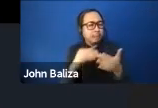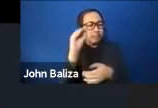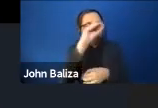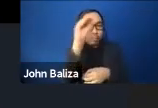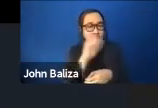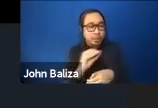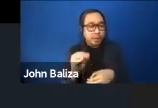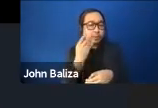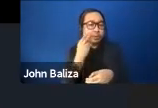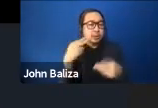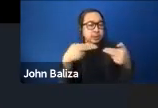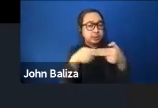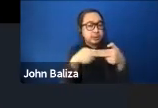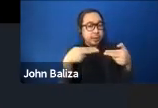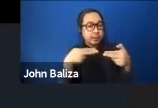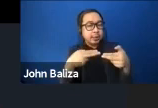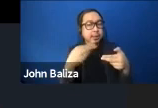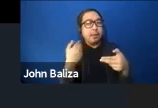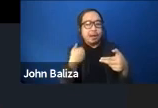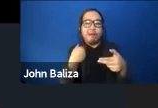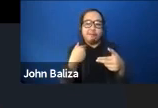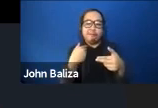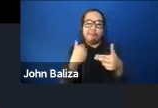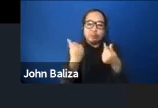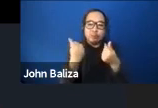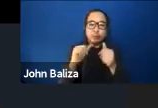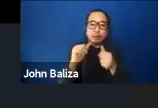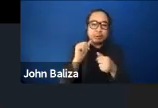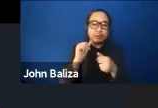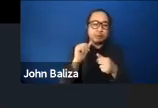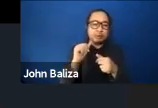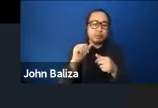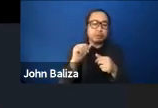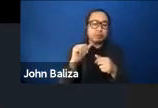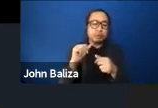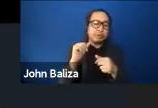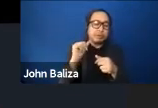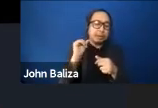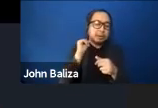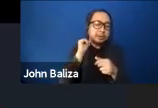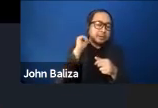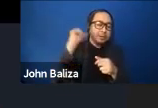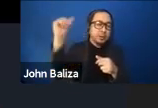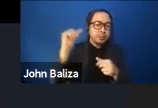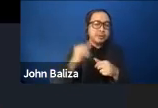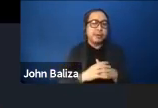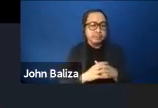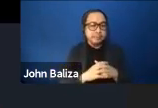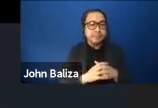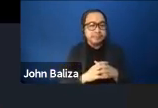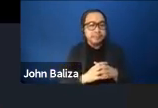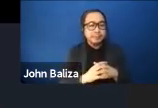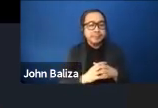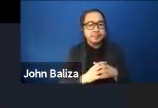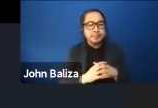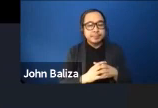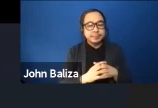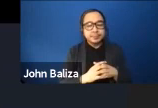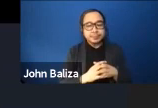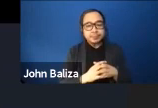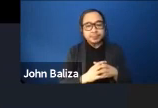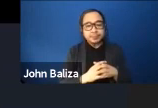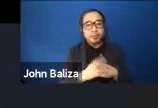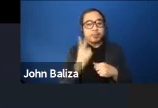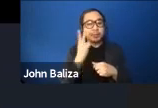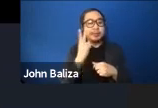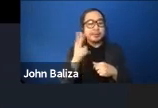also thought and attempted suicide. In other settings, we see that our